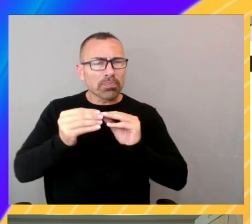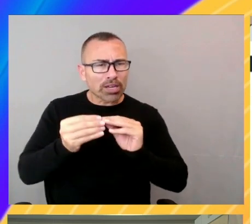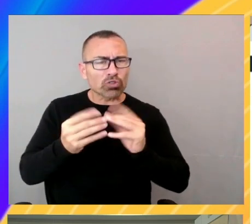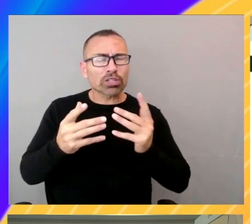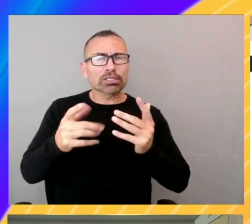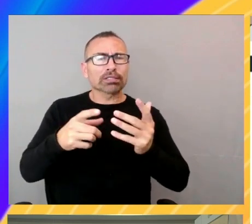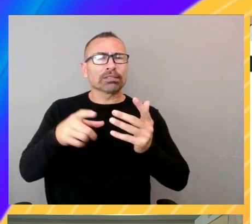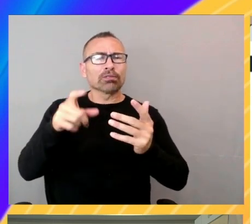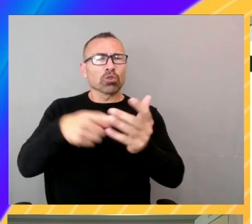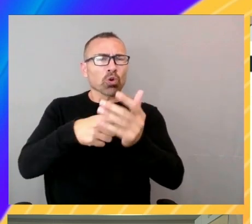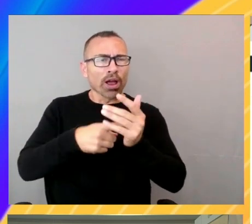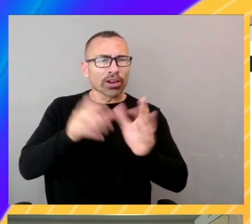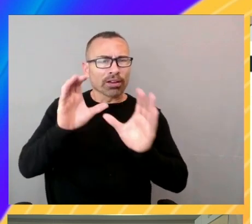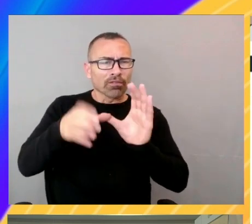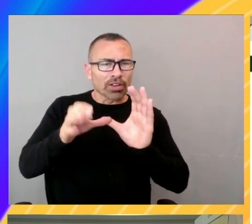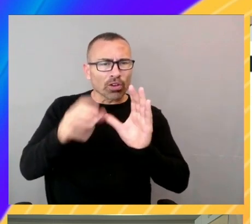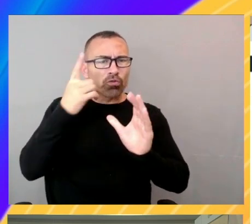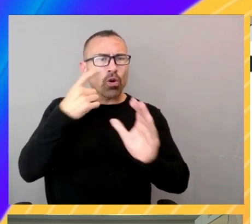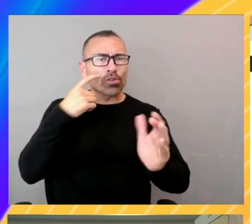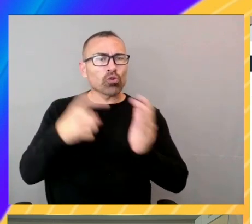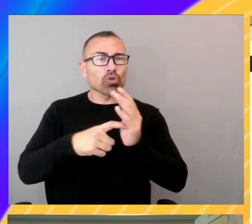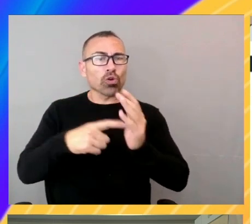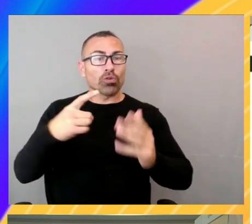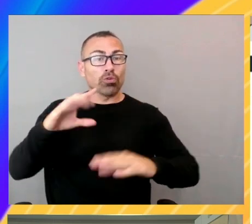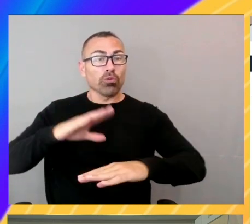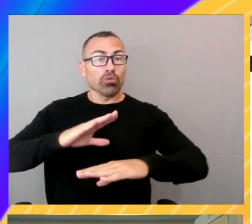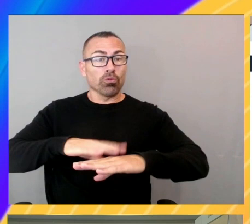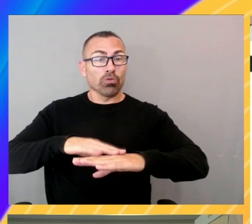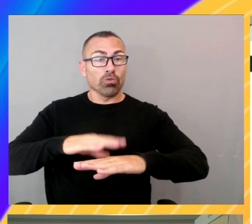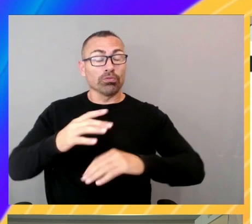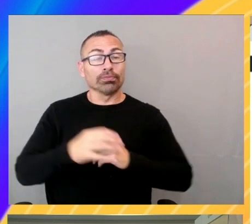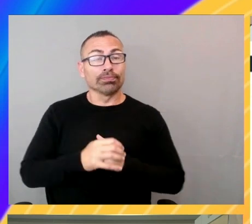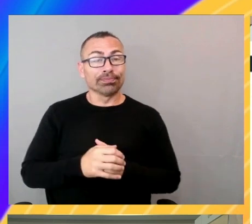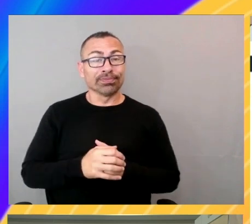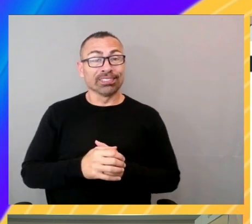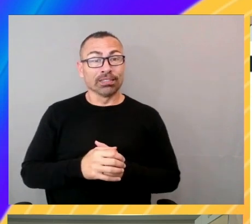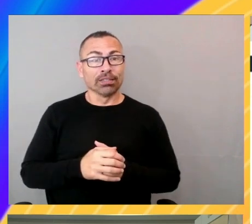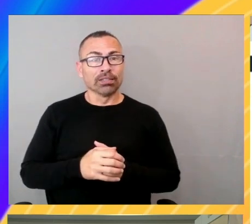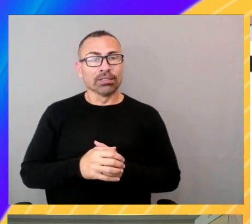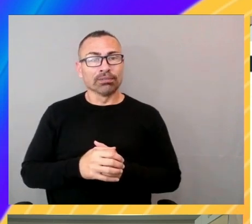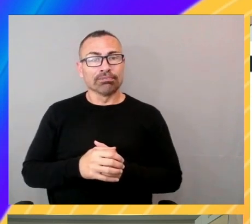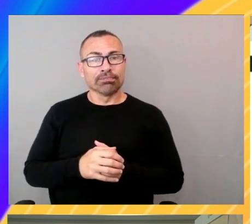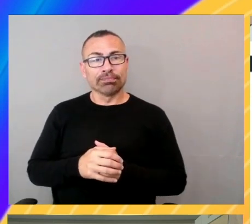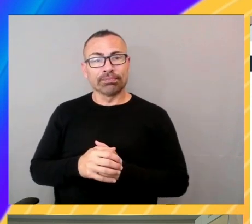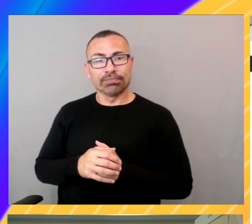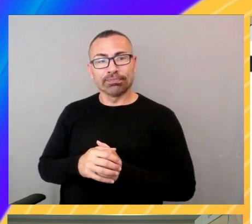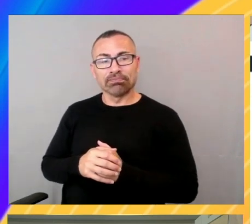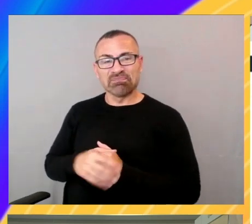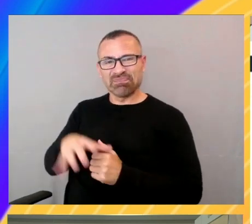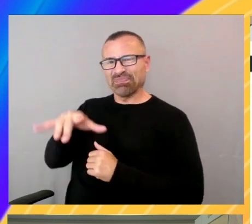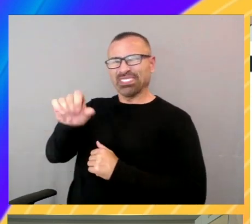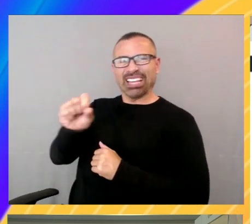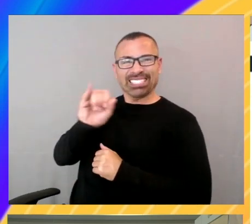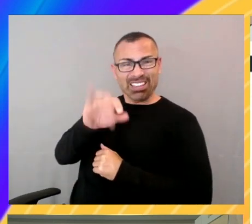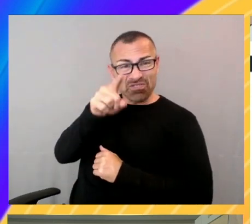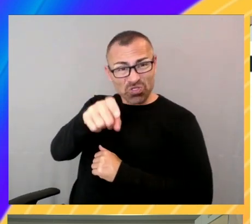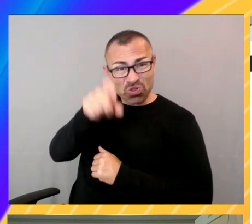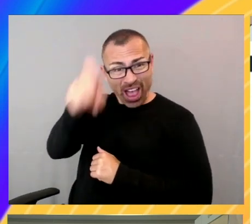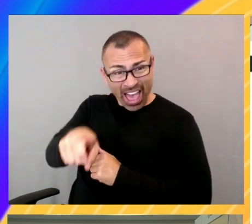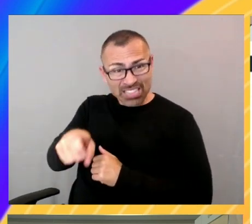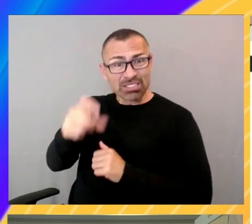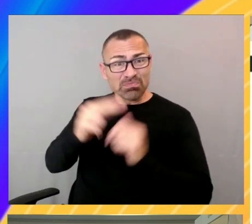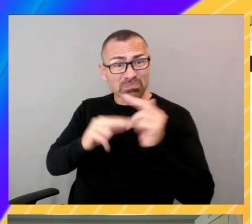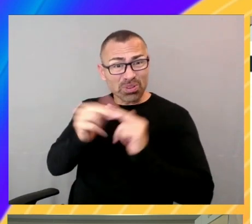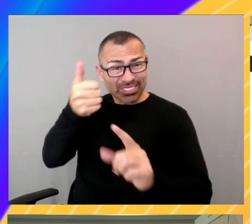Yeah, exactly. If you have to build this yourself, a common mistake is you missing some of the metrics, right? Yeah. And this is something that the